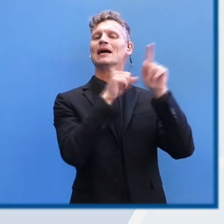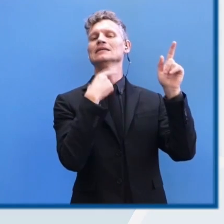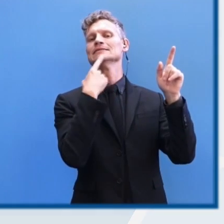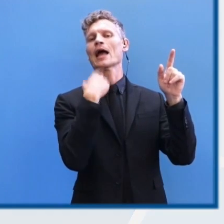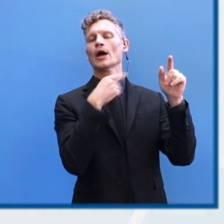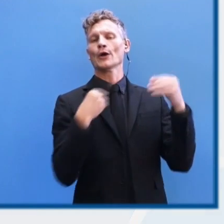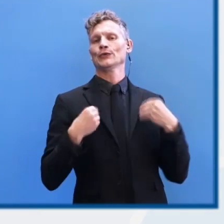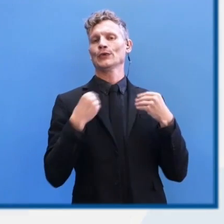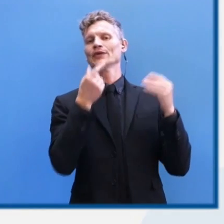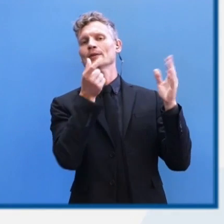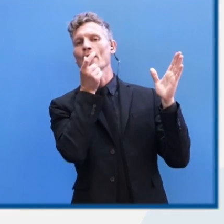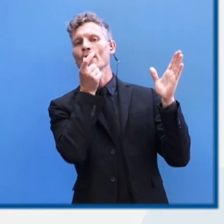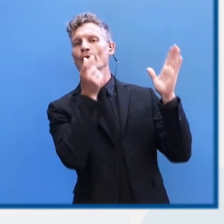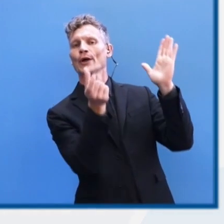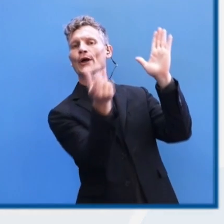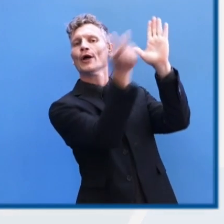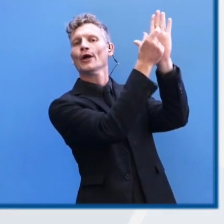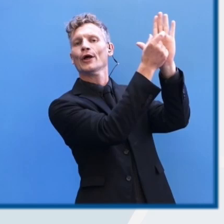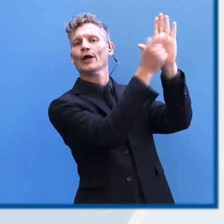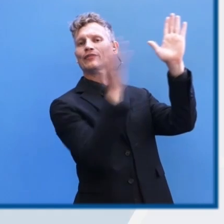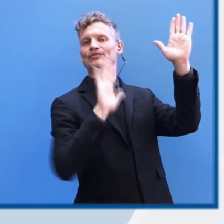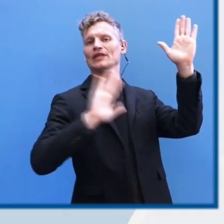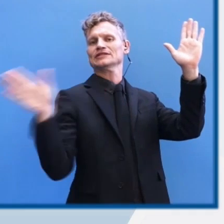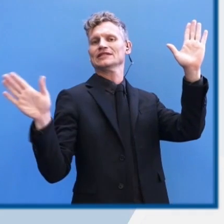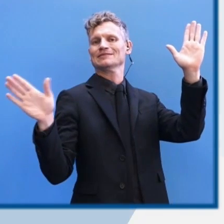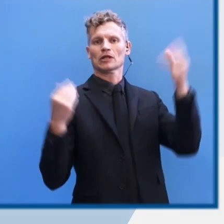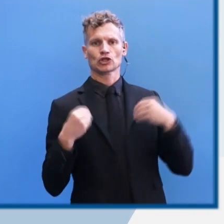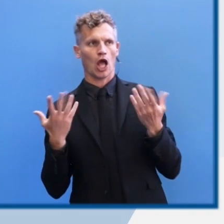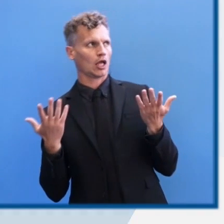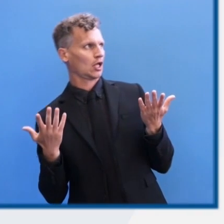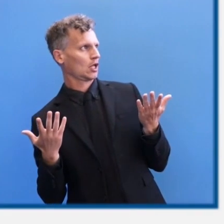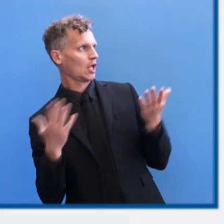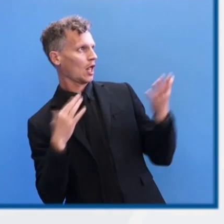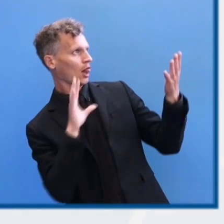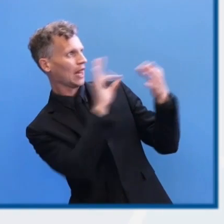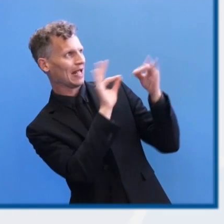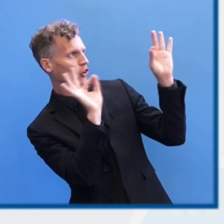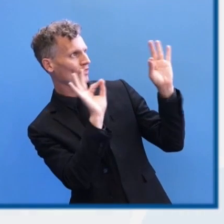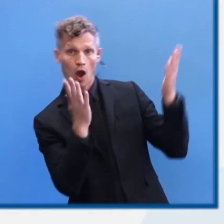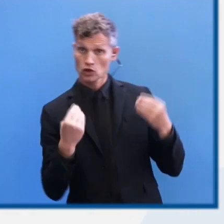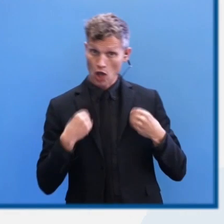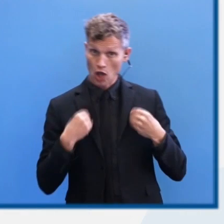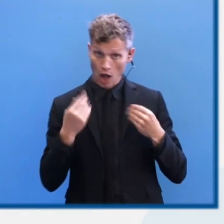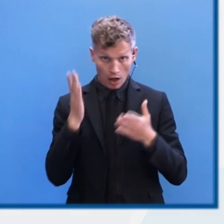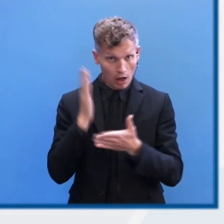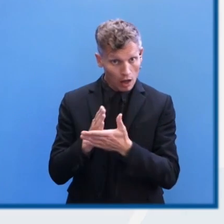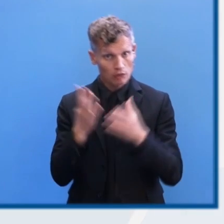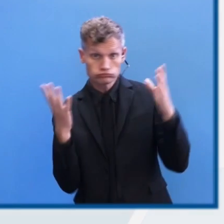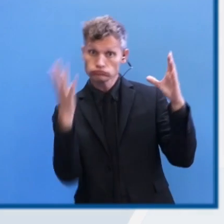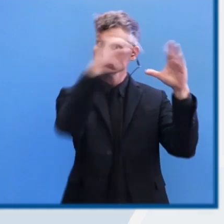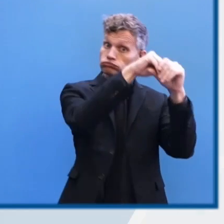youth participation? Or do young people in their countries have a meaningful role in shaping